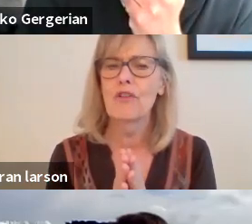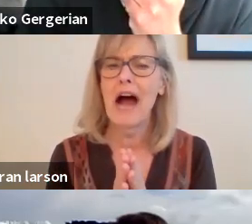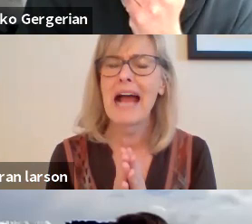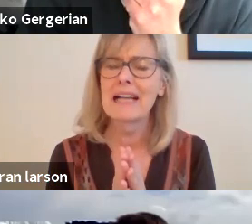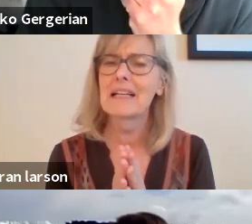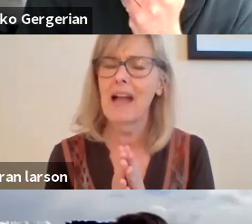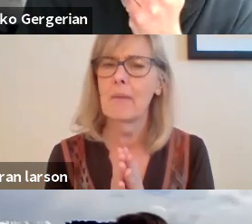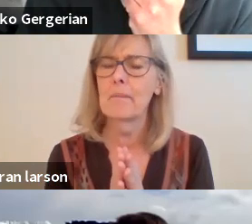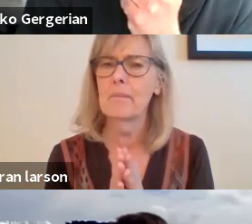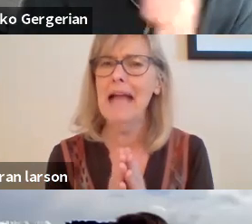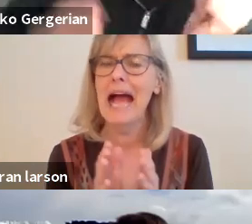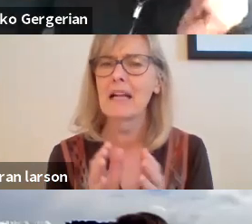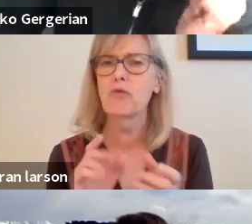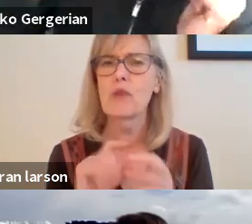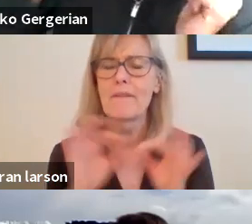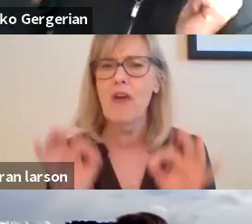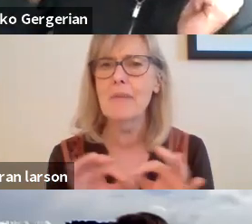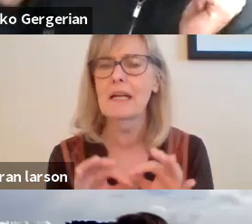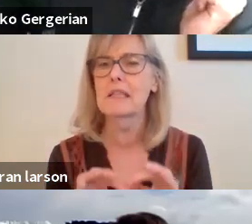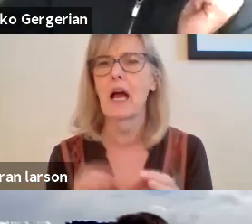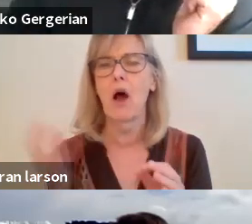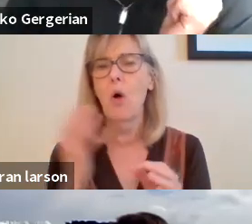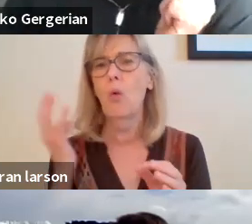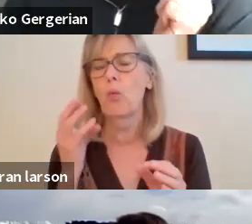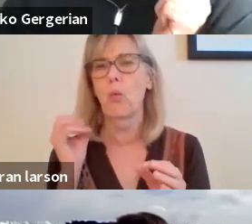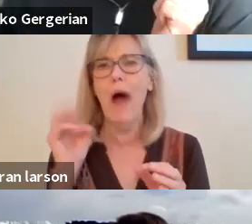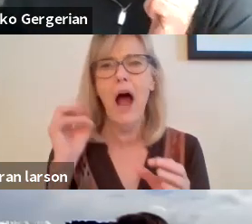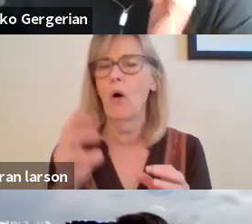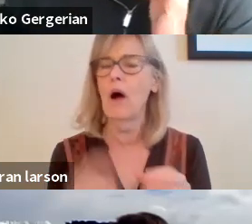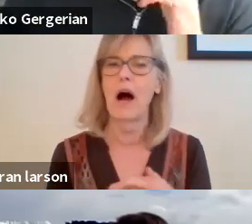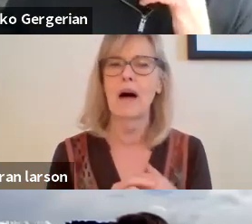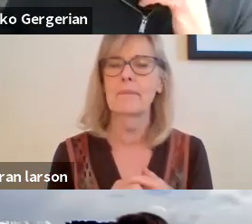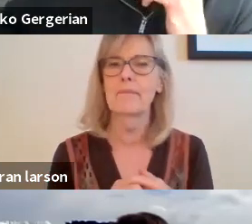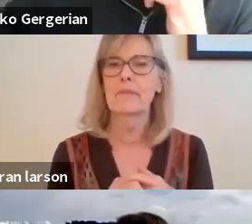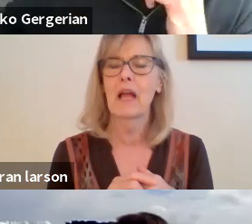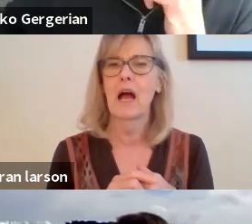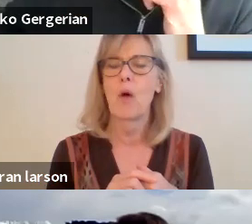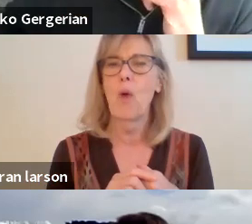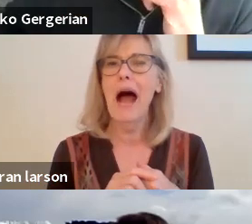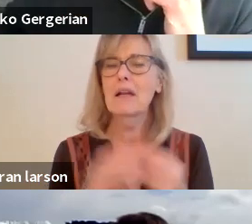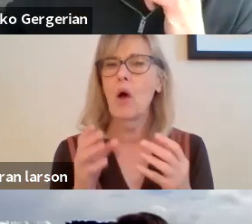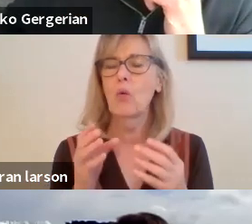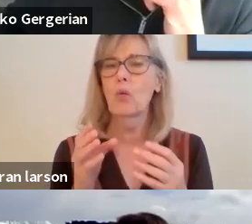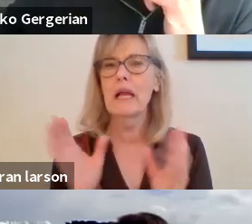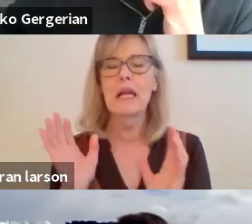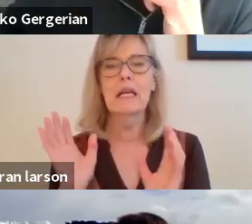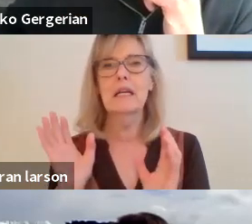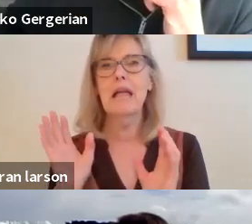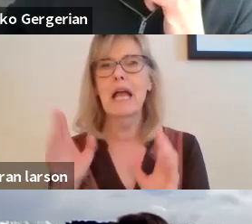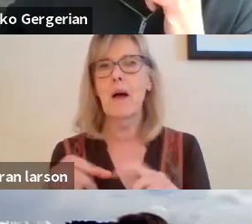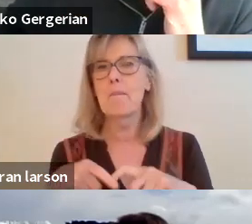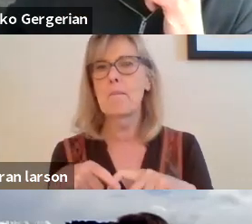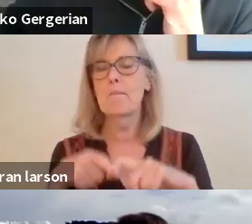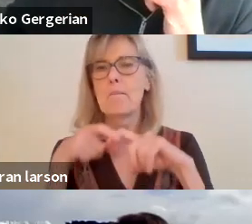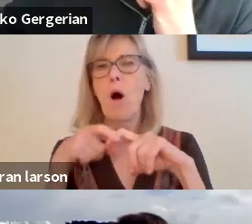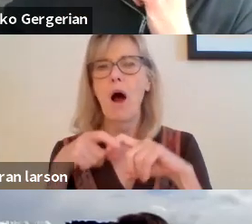So I ended up kind of reframing, saying, oh, wow, why don't we